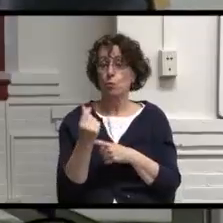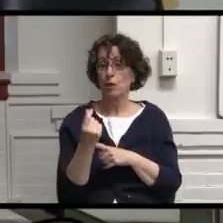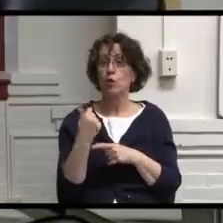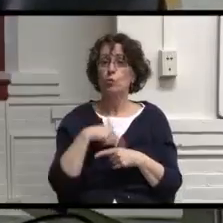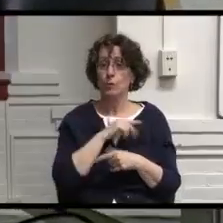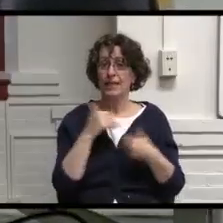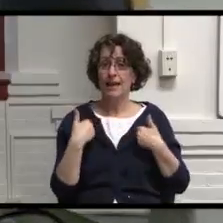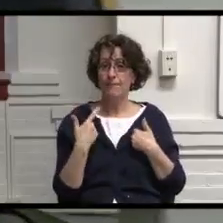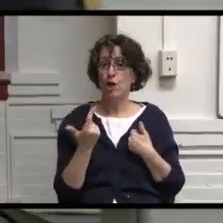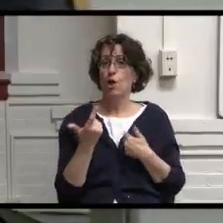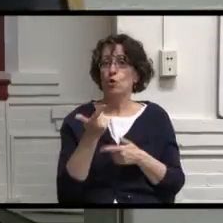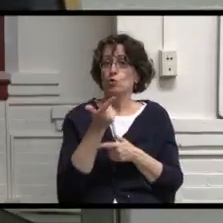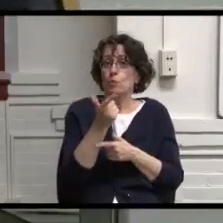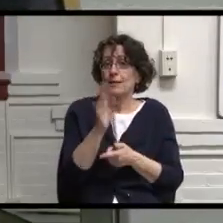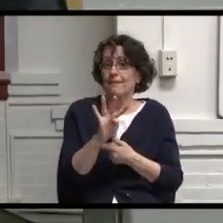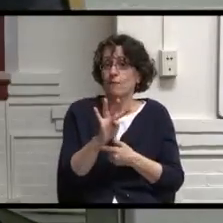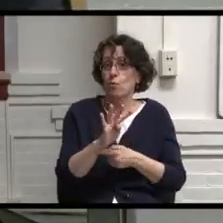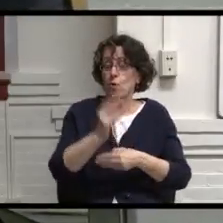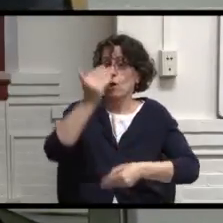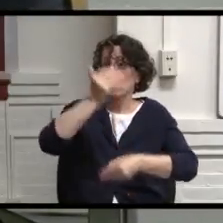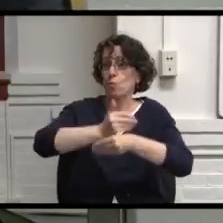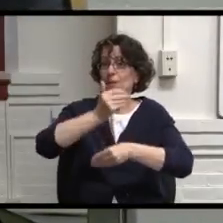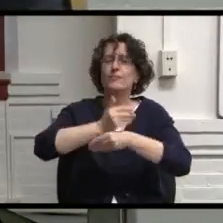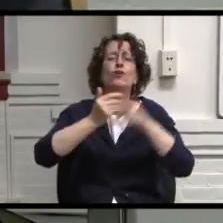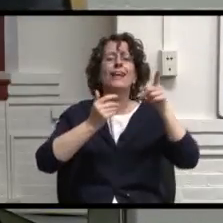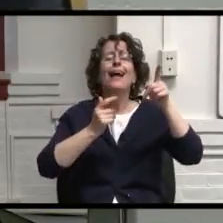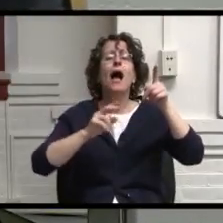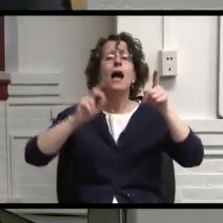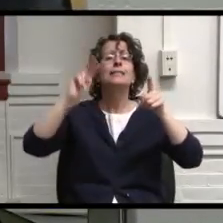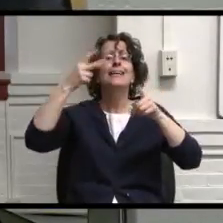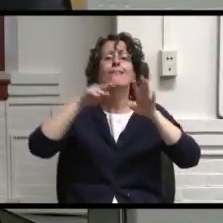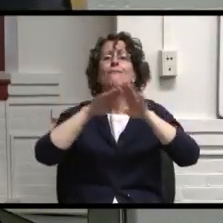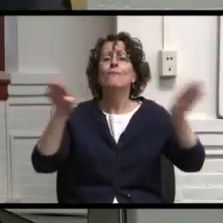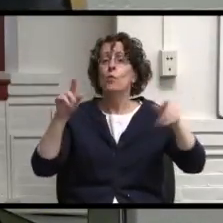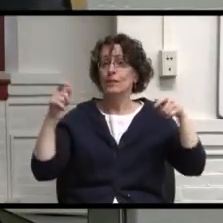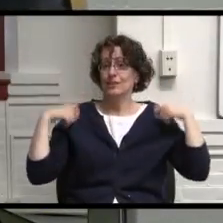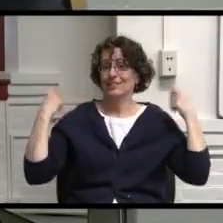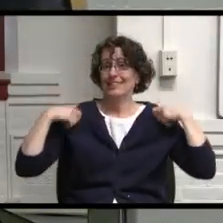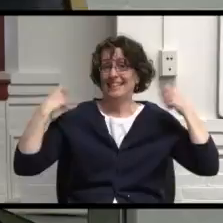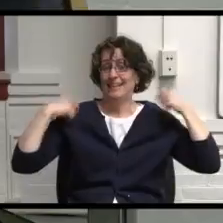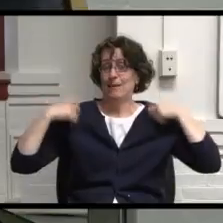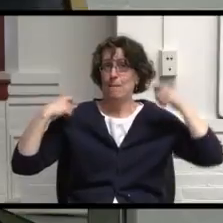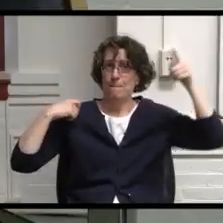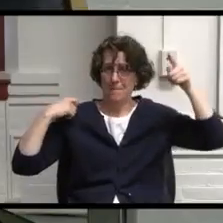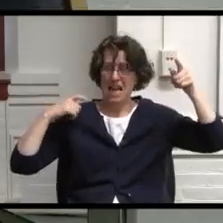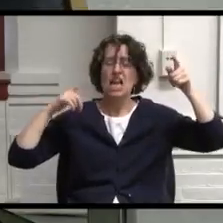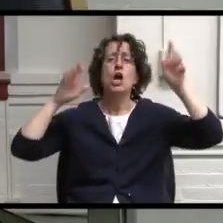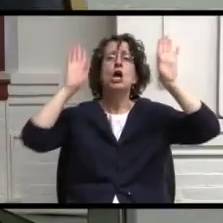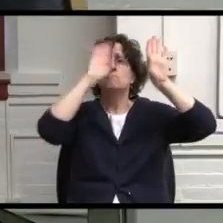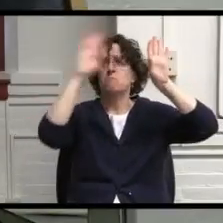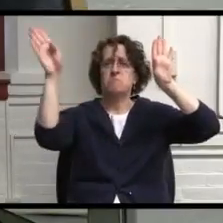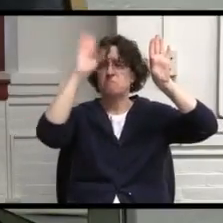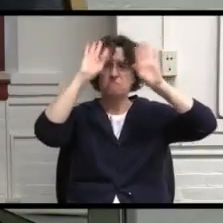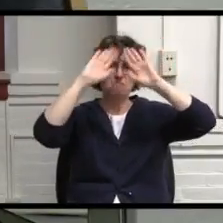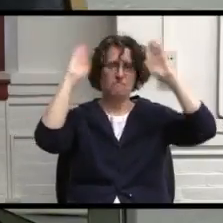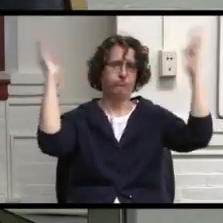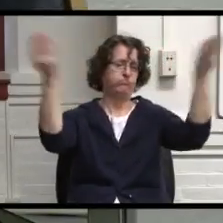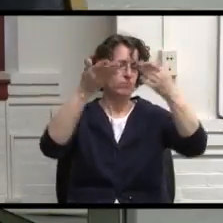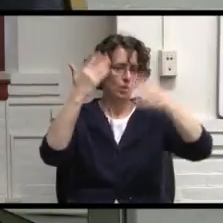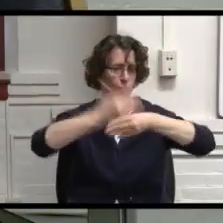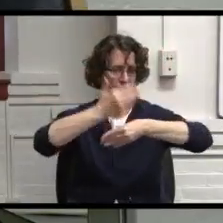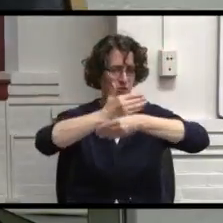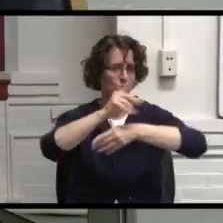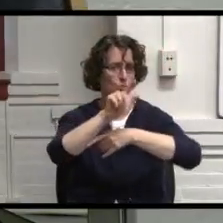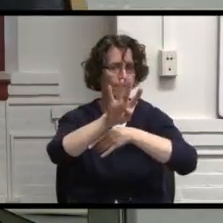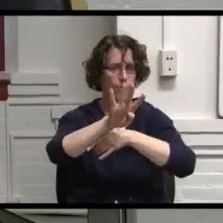24 openings that we have in the main gym at the Gibson Aiken Center, not the gymnastics room, but the main gym. With that being